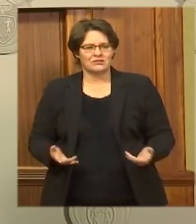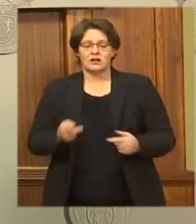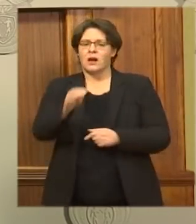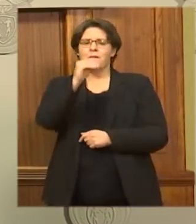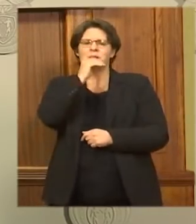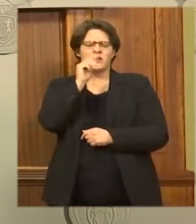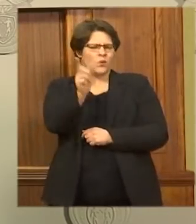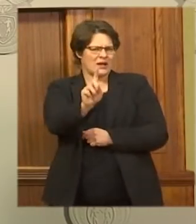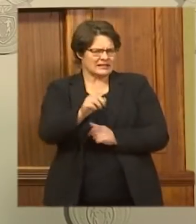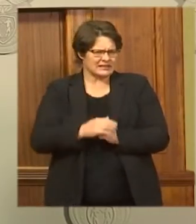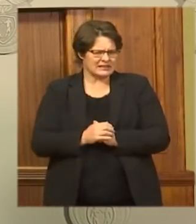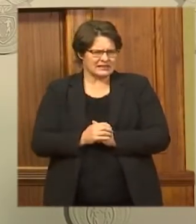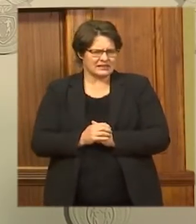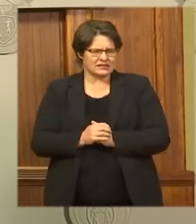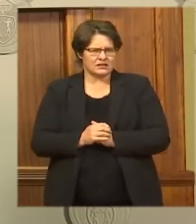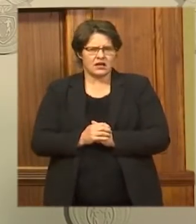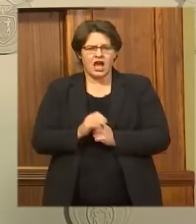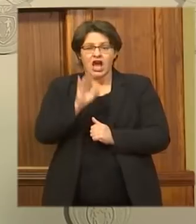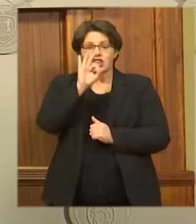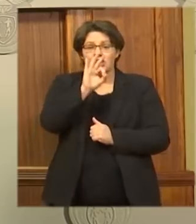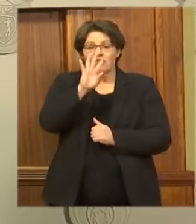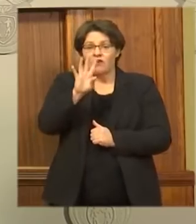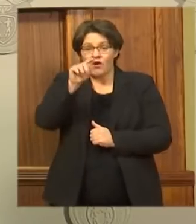That means there are currently